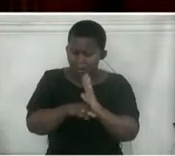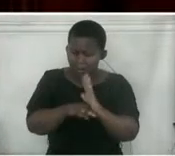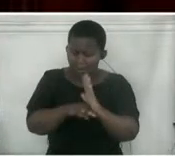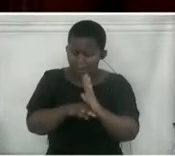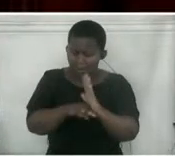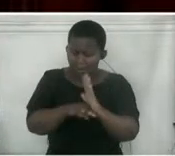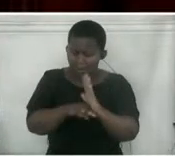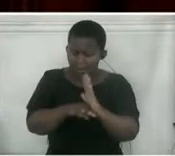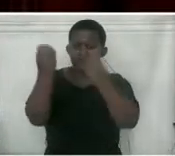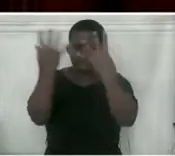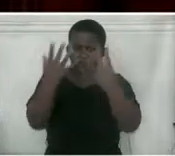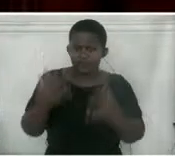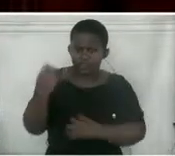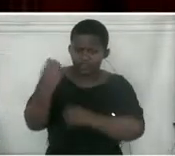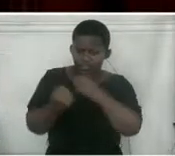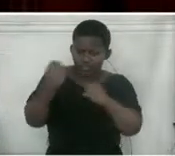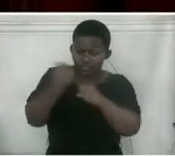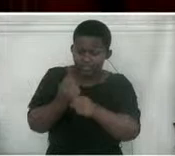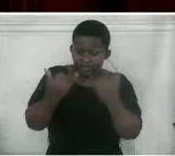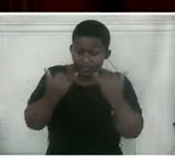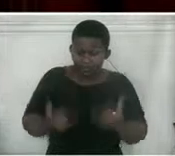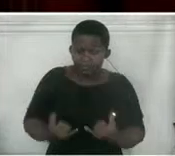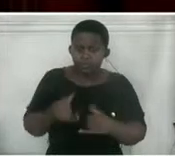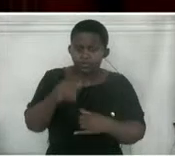current financial year,